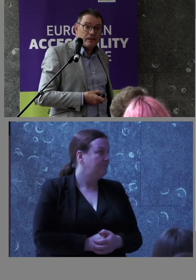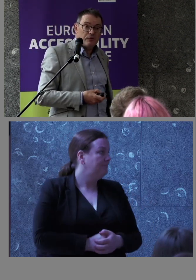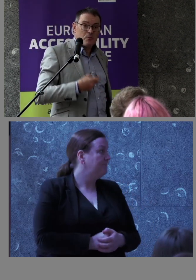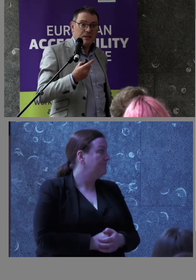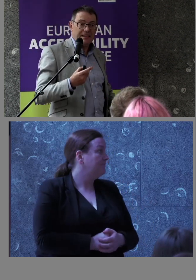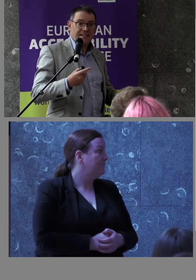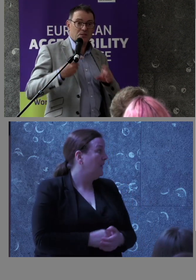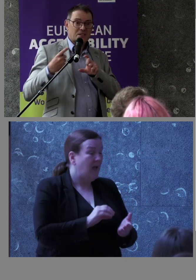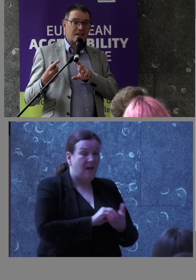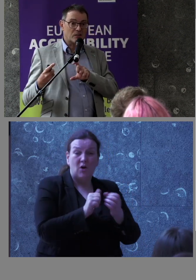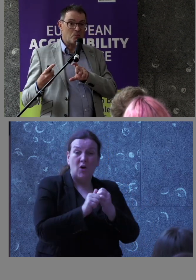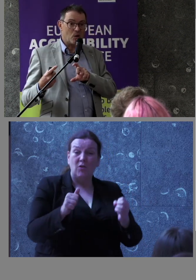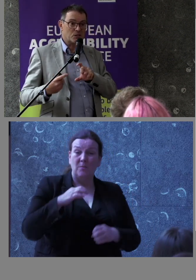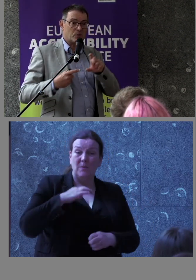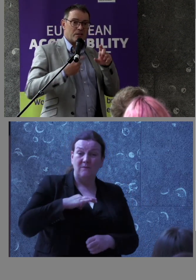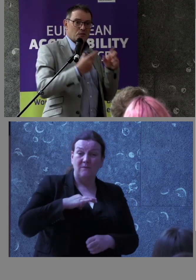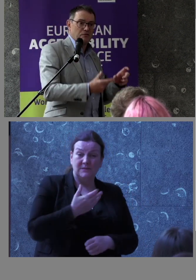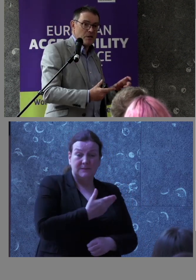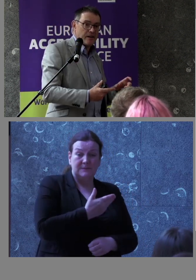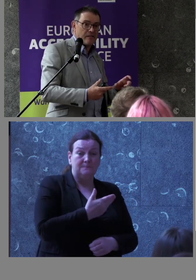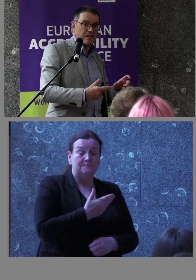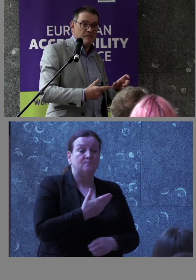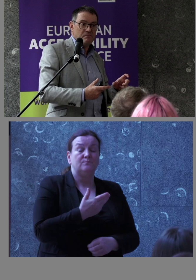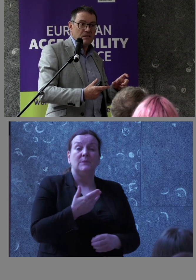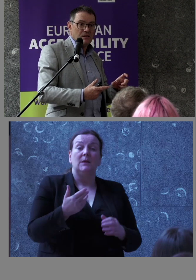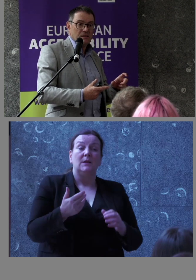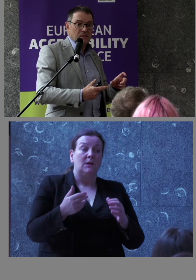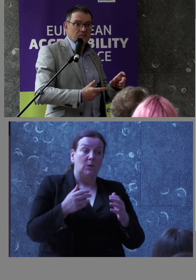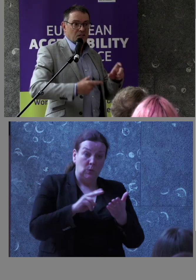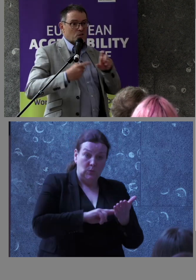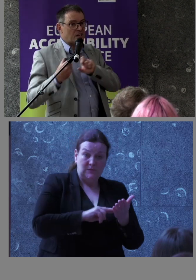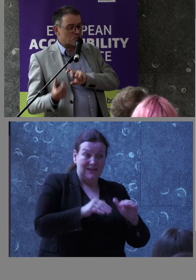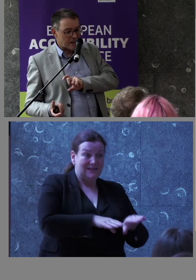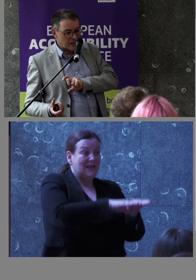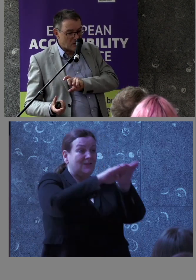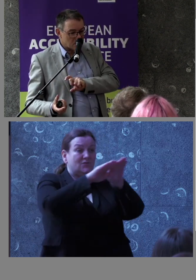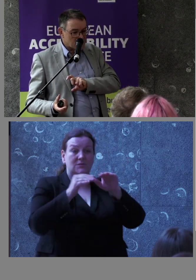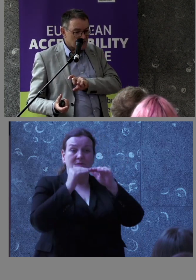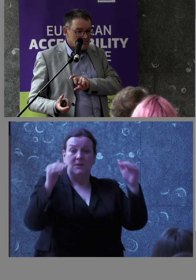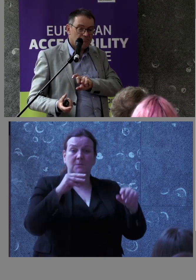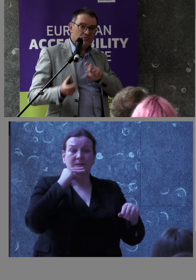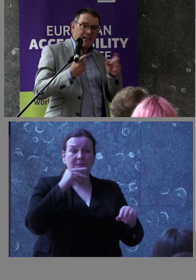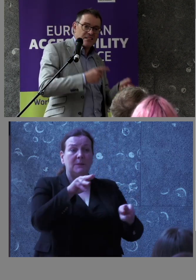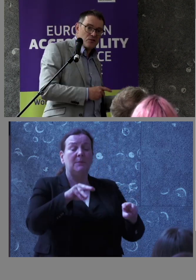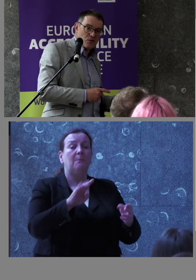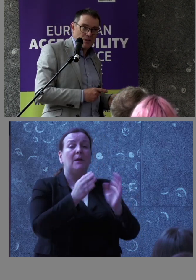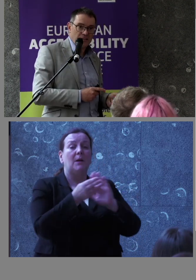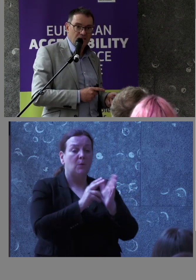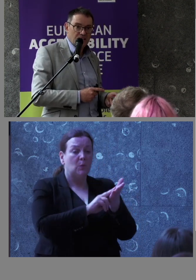it. And it's about that internal communications piece as well, bringing your people along that journey with